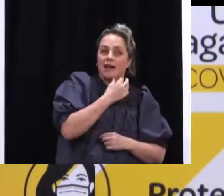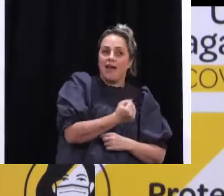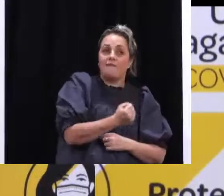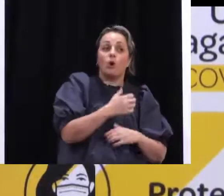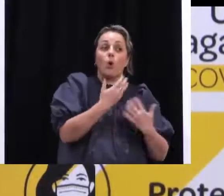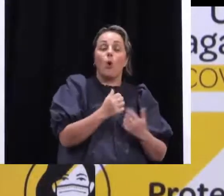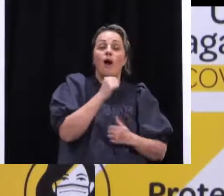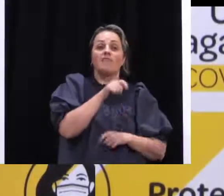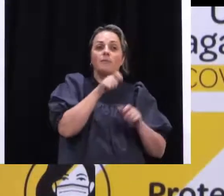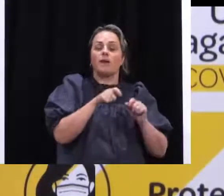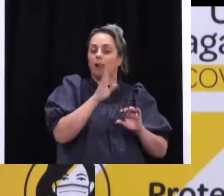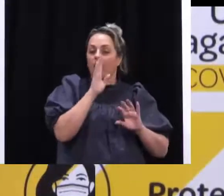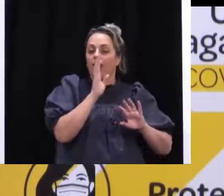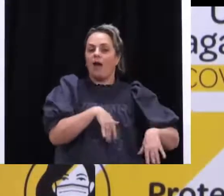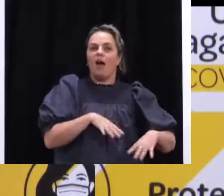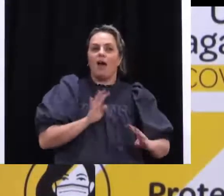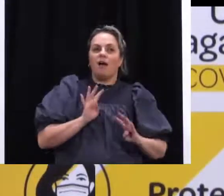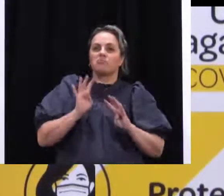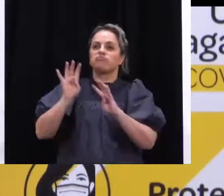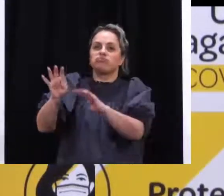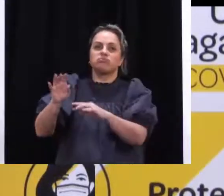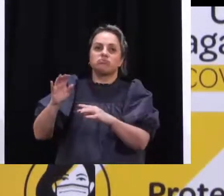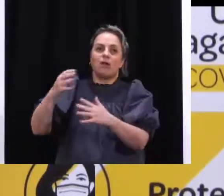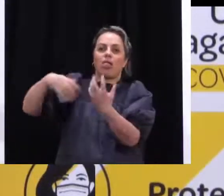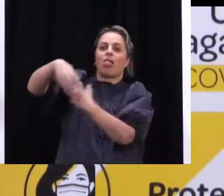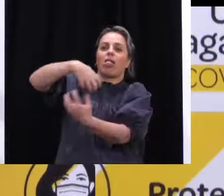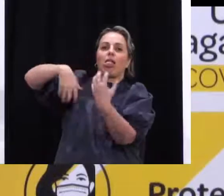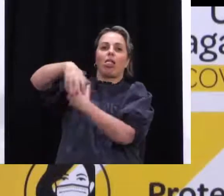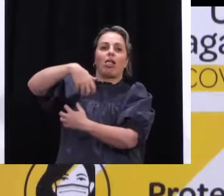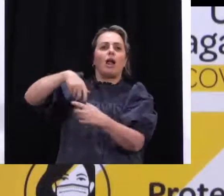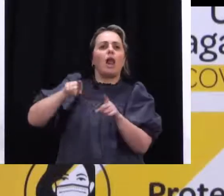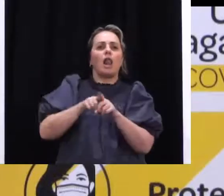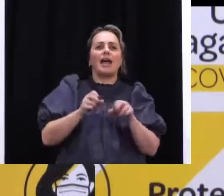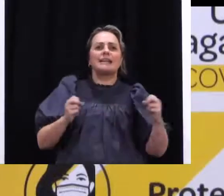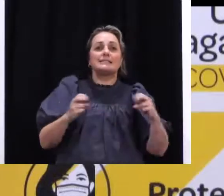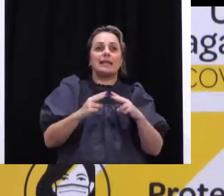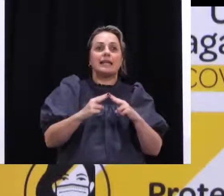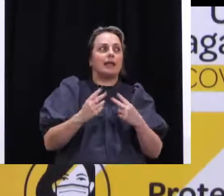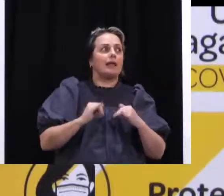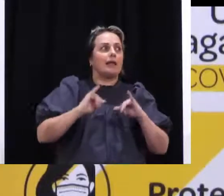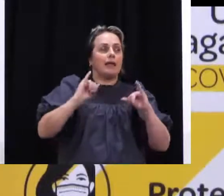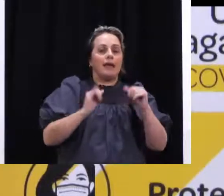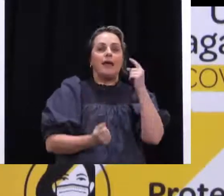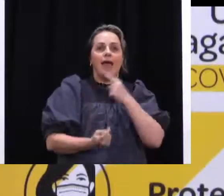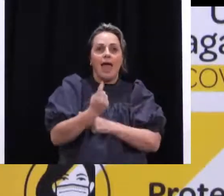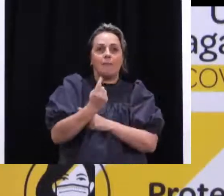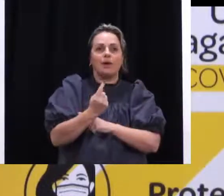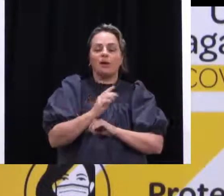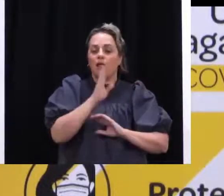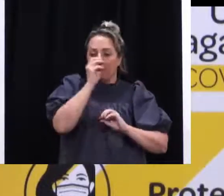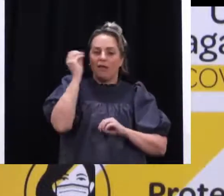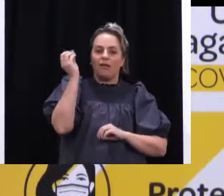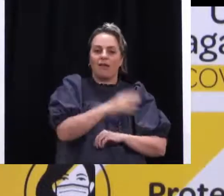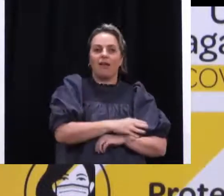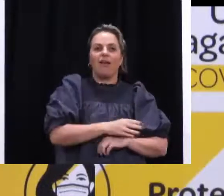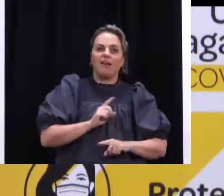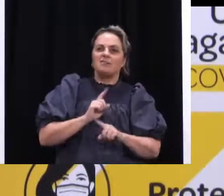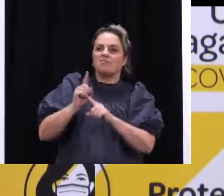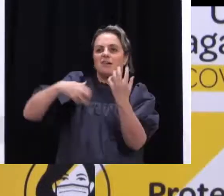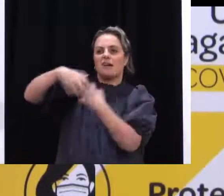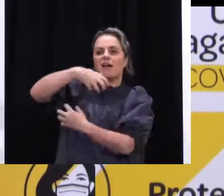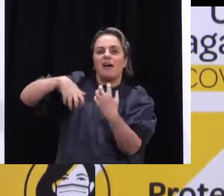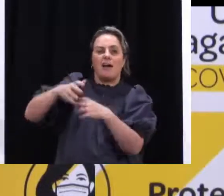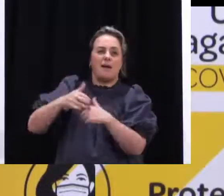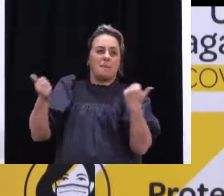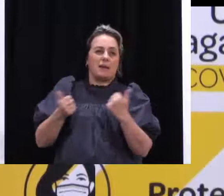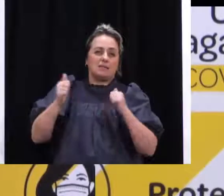they shouldn't be. And we've seen this as a big problem in Sydney, where you've had those private gatherings and large